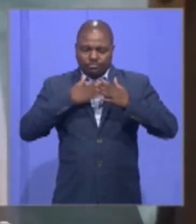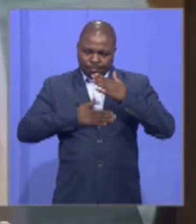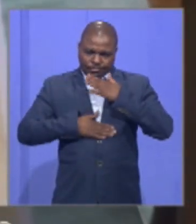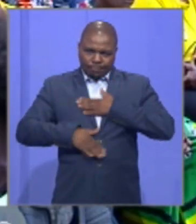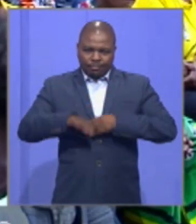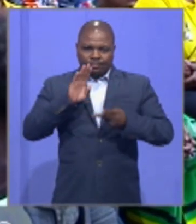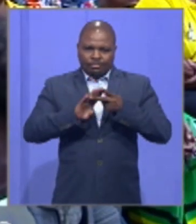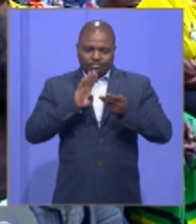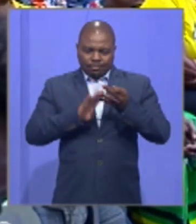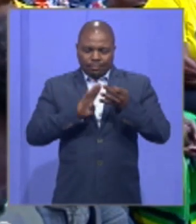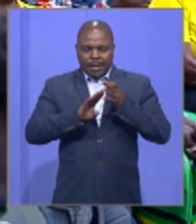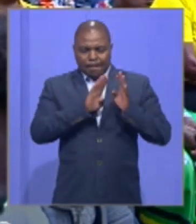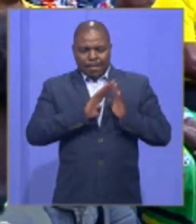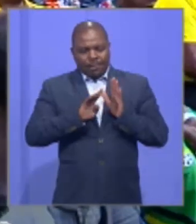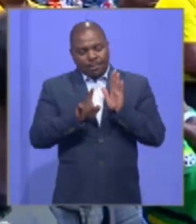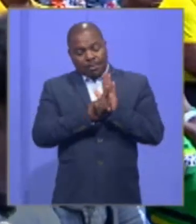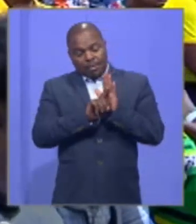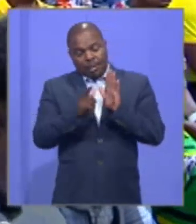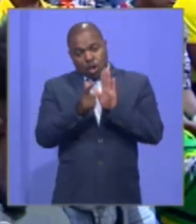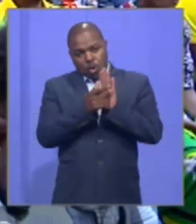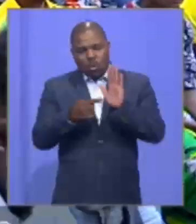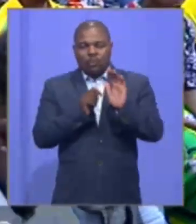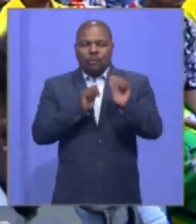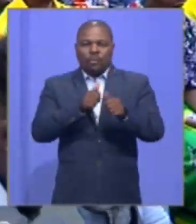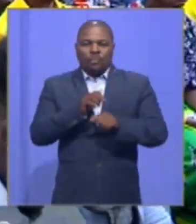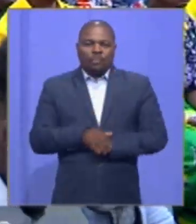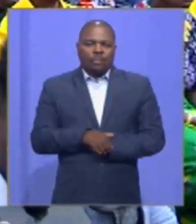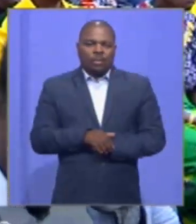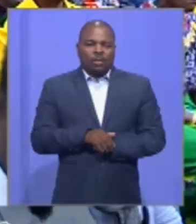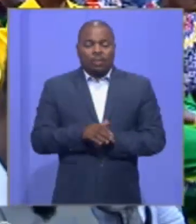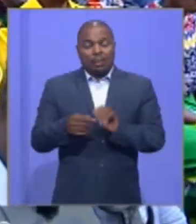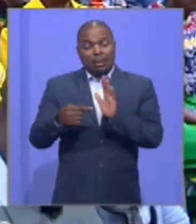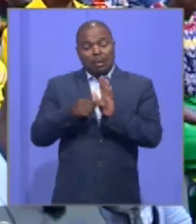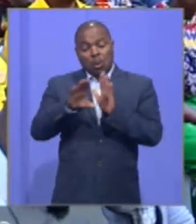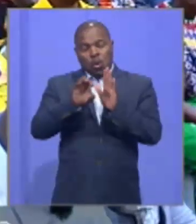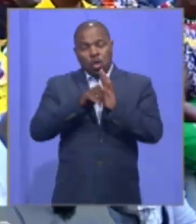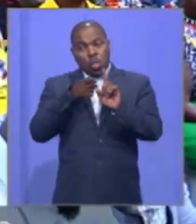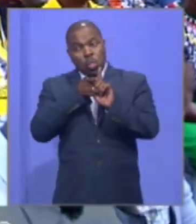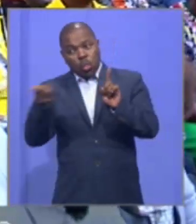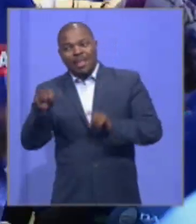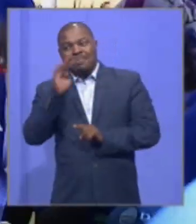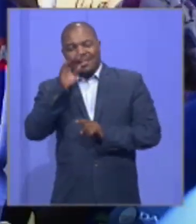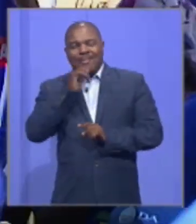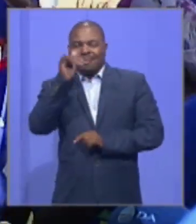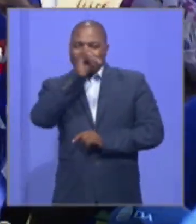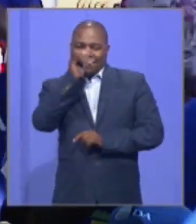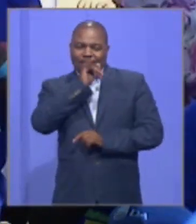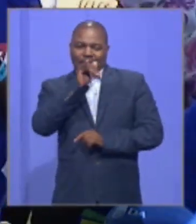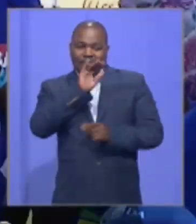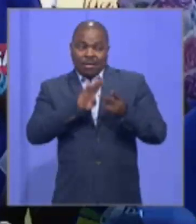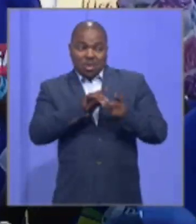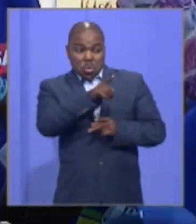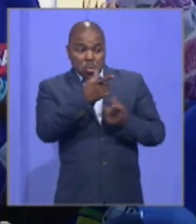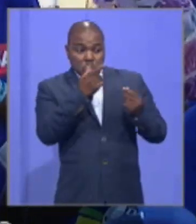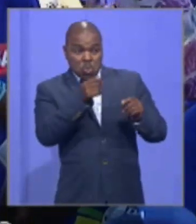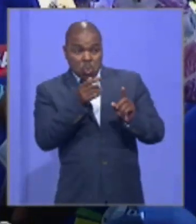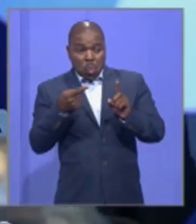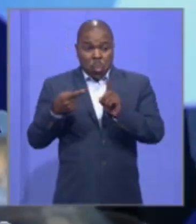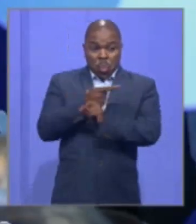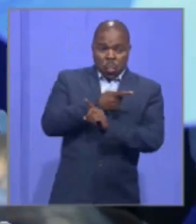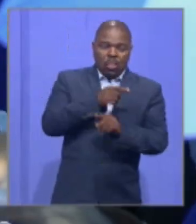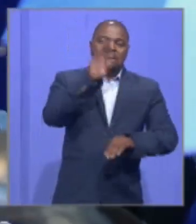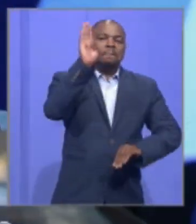a molao wa maitsholo. Go gata ka molao wa maitsholo ke tlolomolao ya bosenyi mme ba ba dirang jalo ba tla